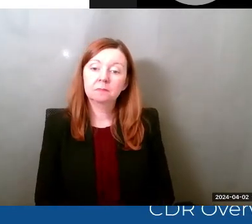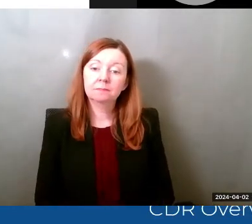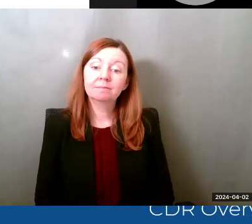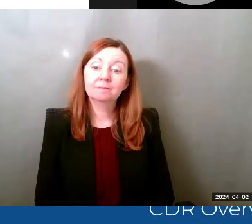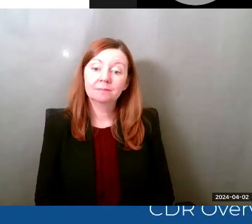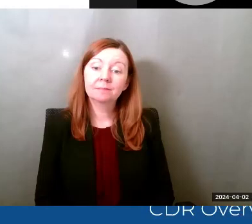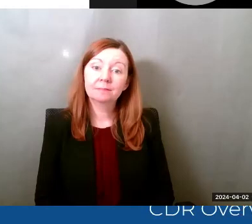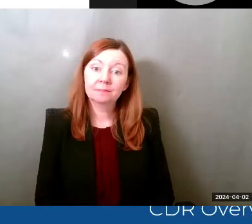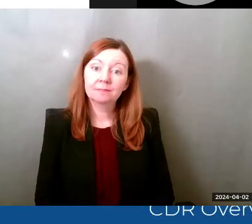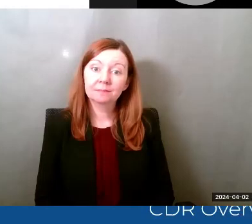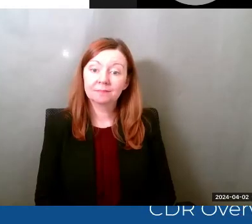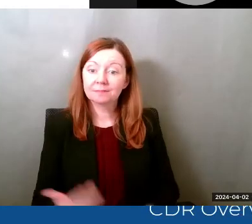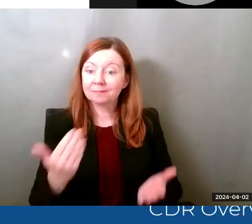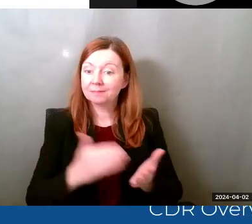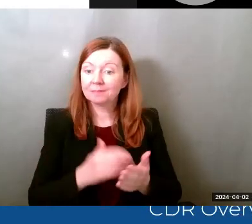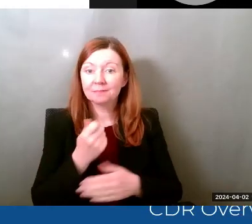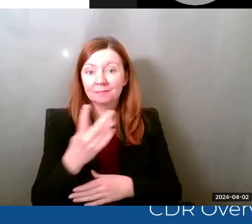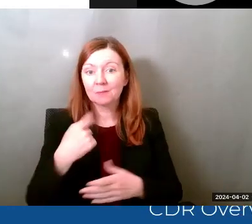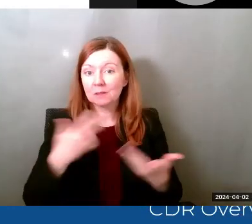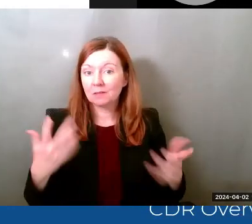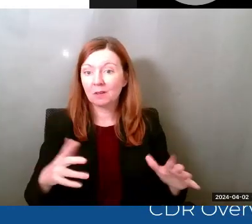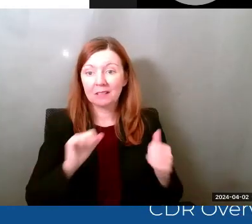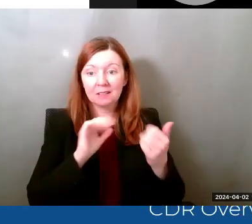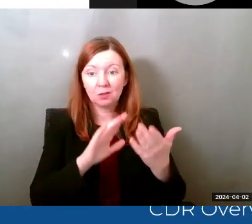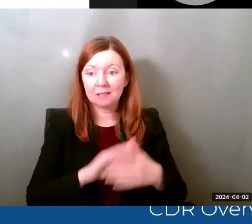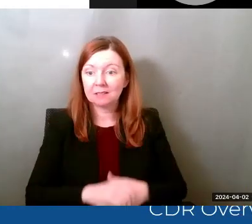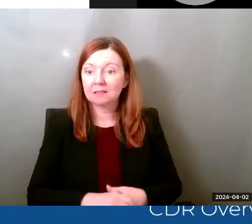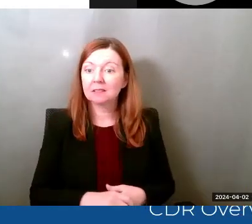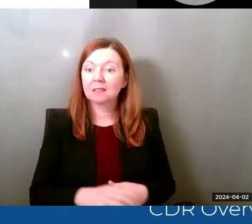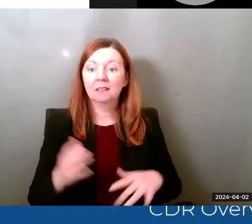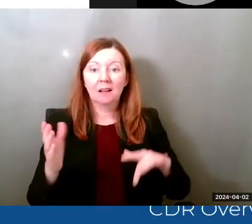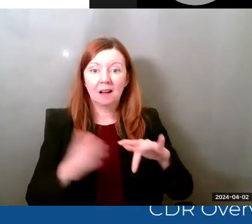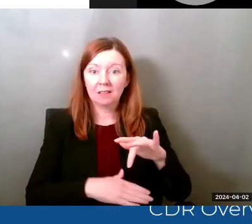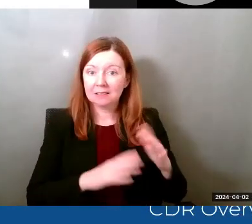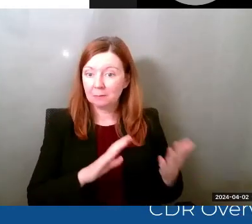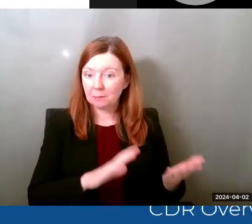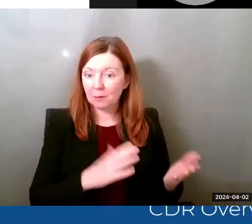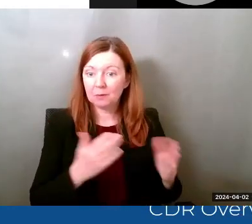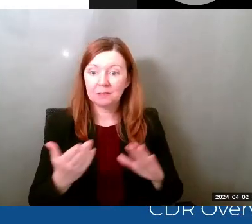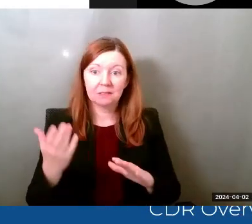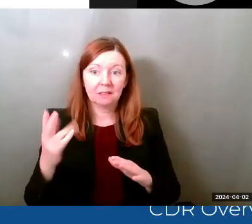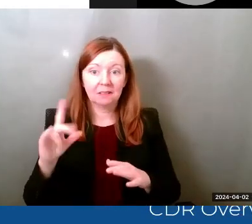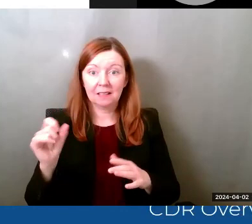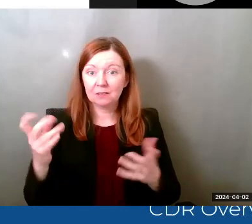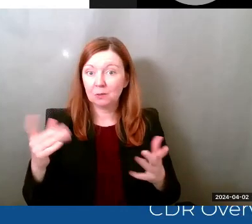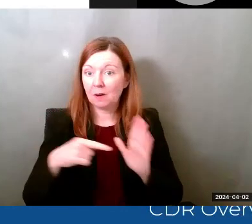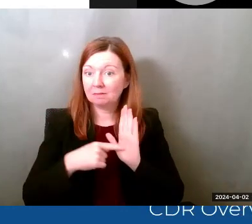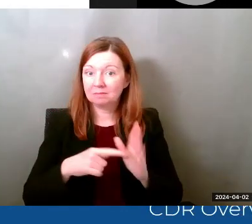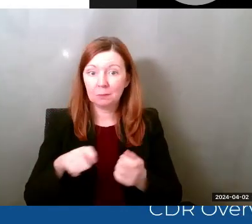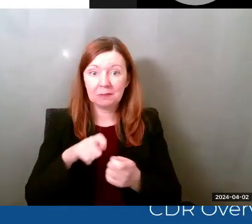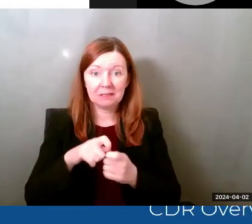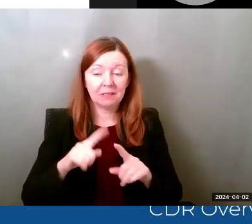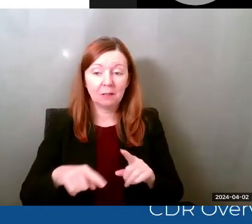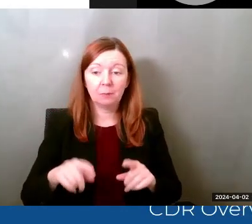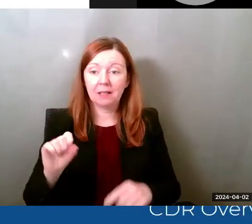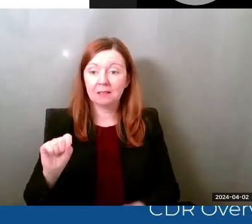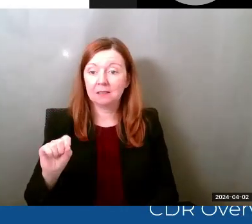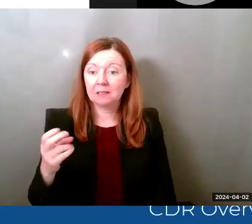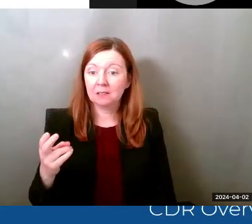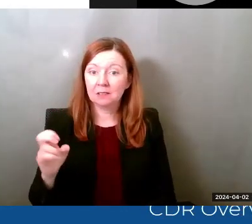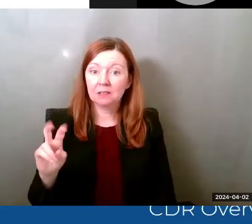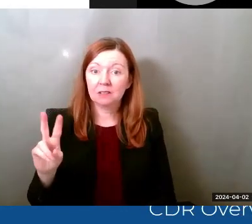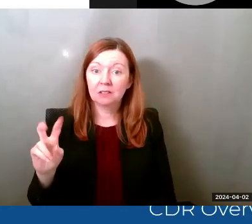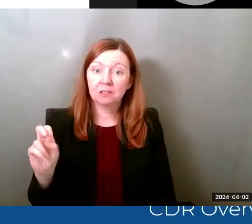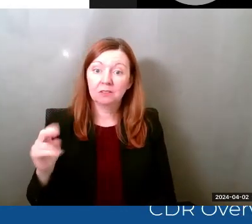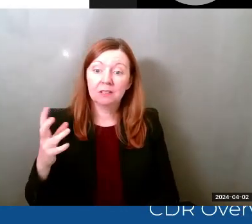Sure. There's, again, a handful I think we've already addressed, so I'll skip those unless you want to call them out specifically. But Sherveen, do you want to speak to